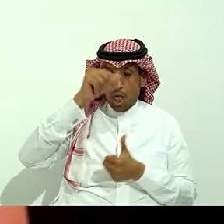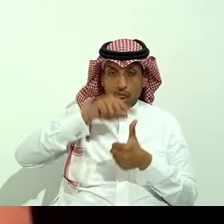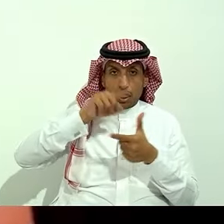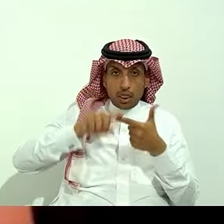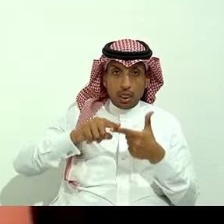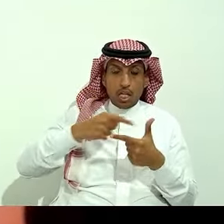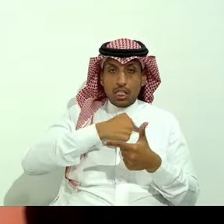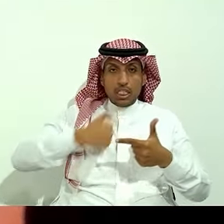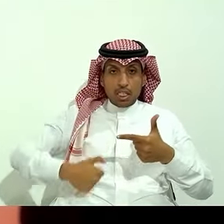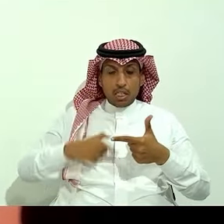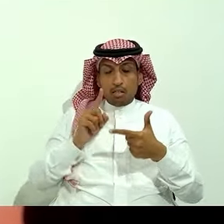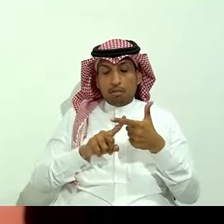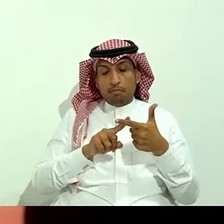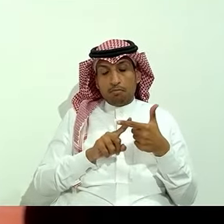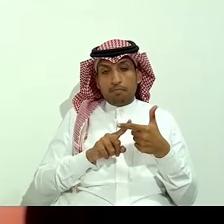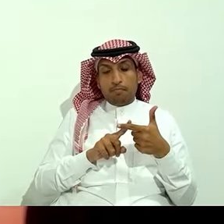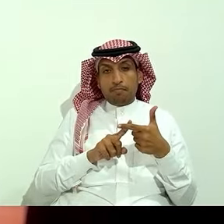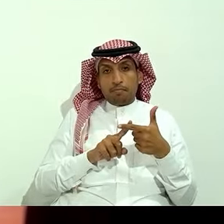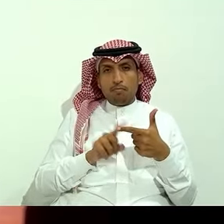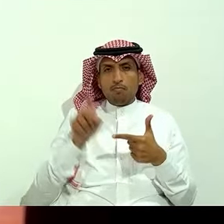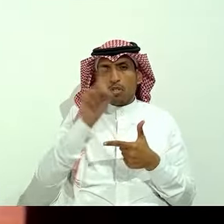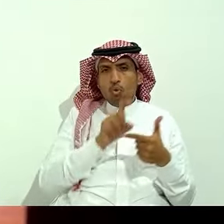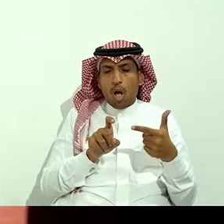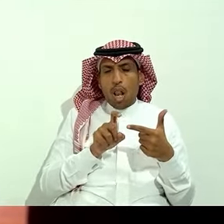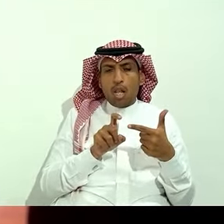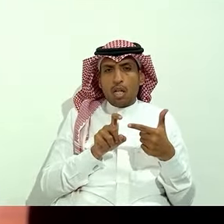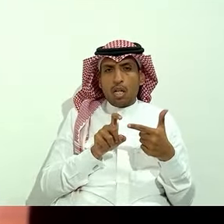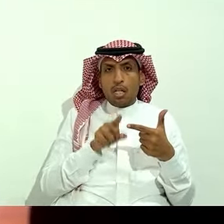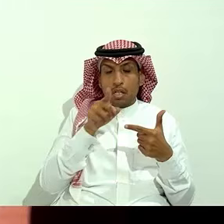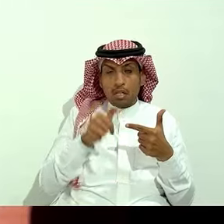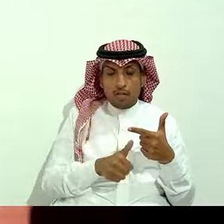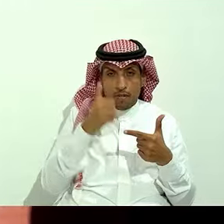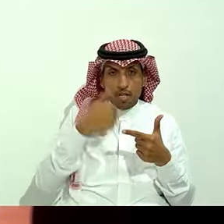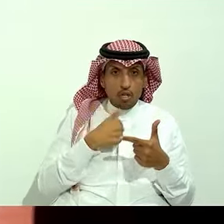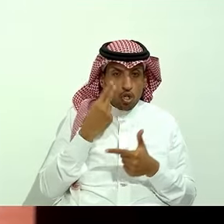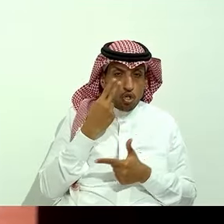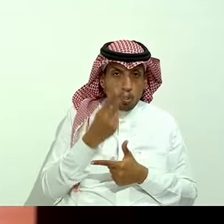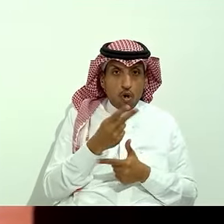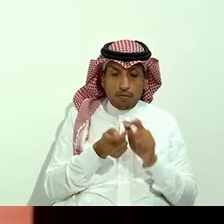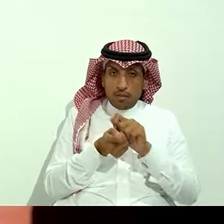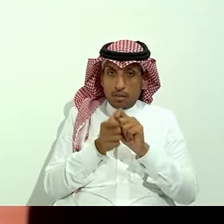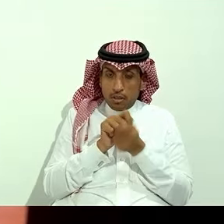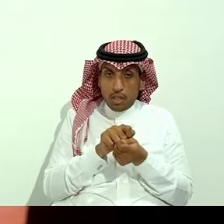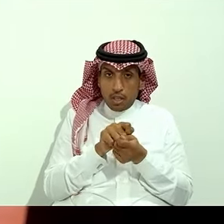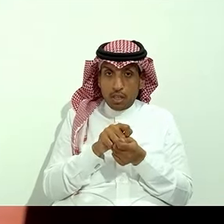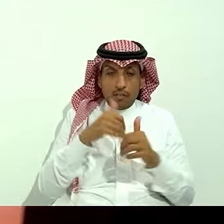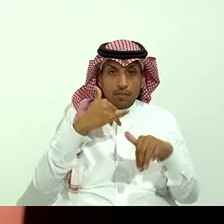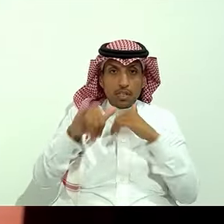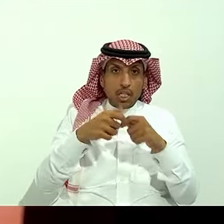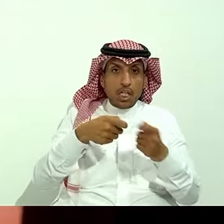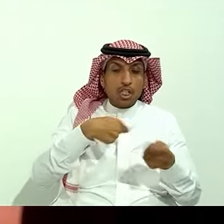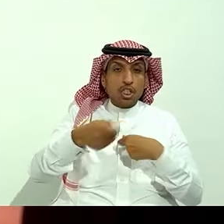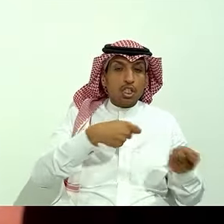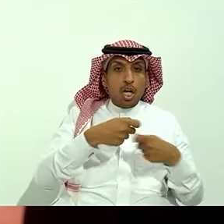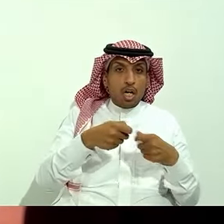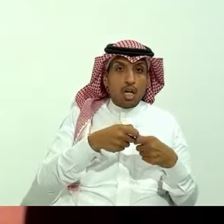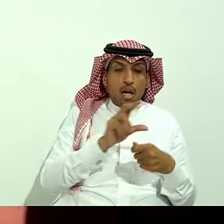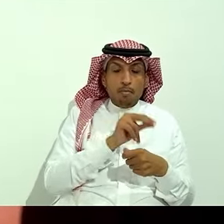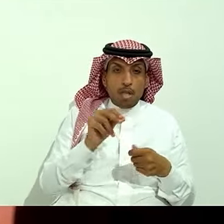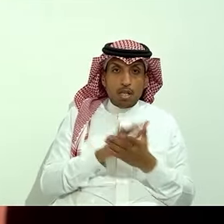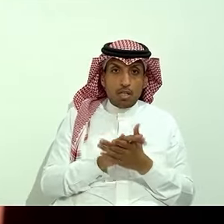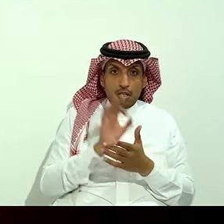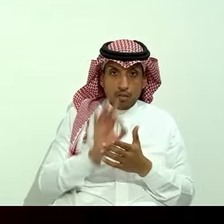or China. So I was wondering, did you observe like a shift of trade relationships? Like, did